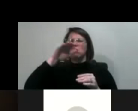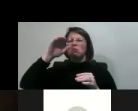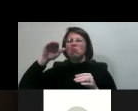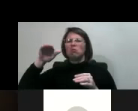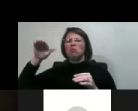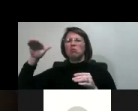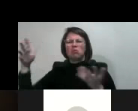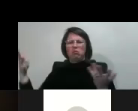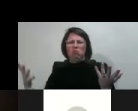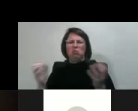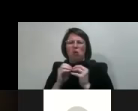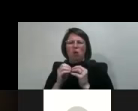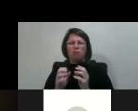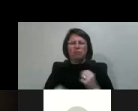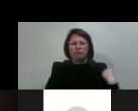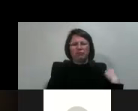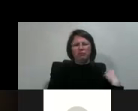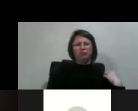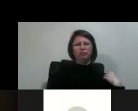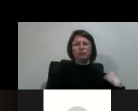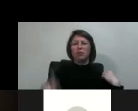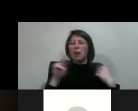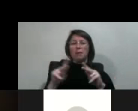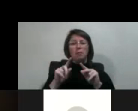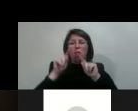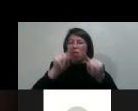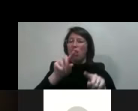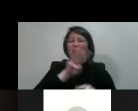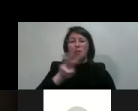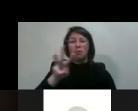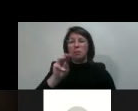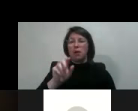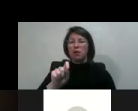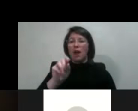the day. And folks can visit